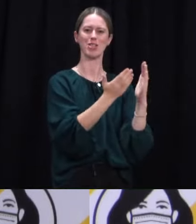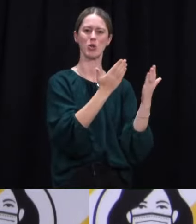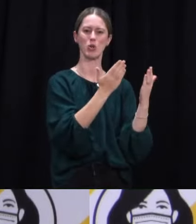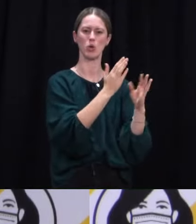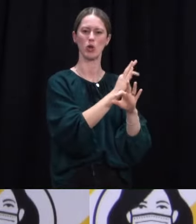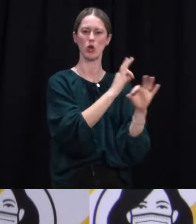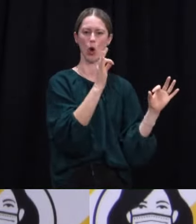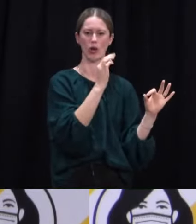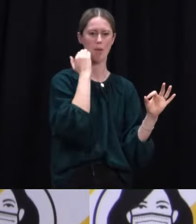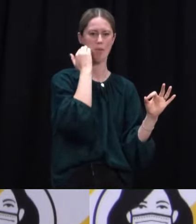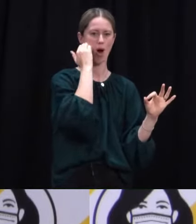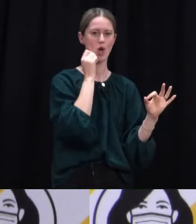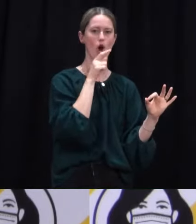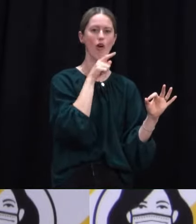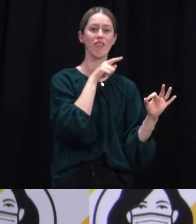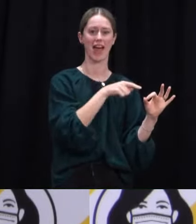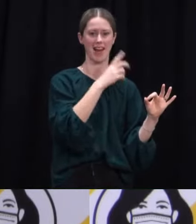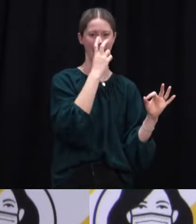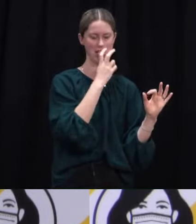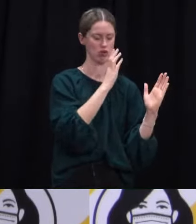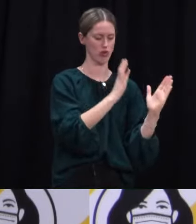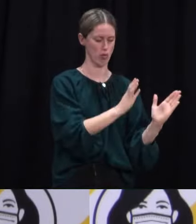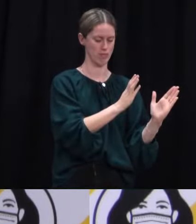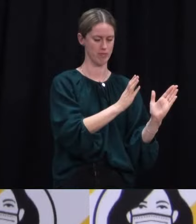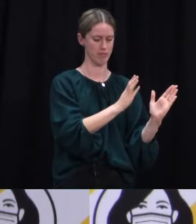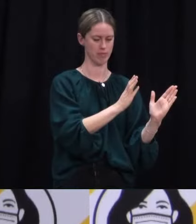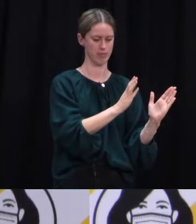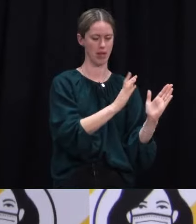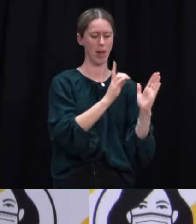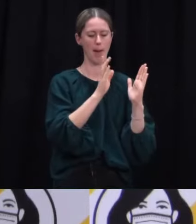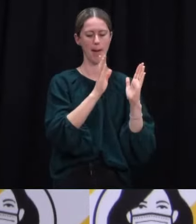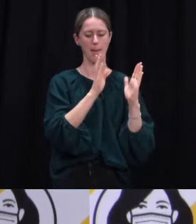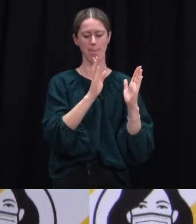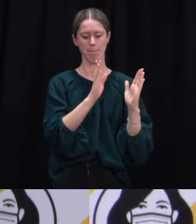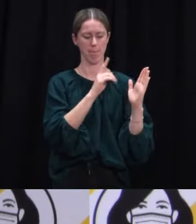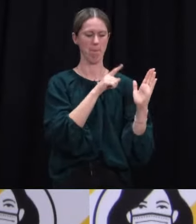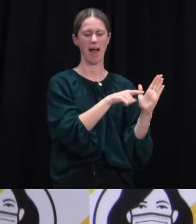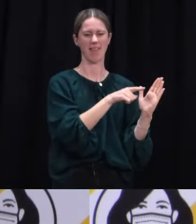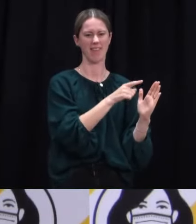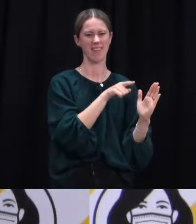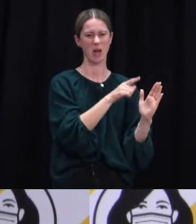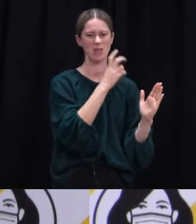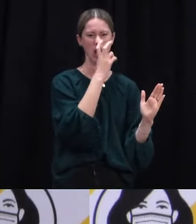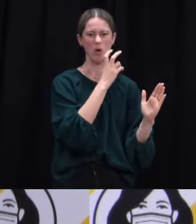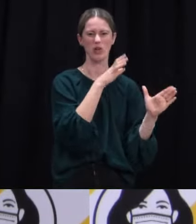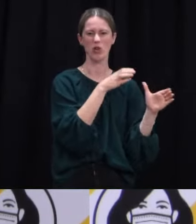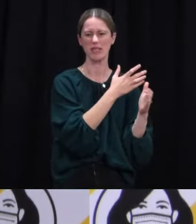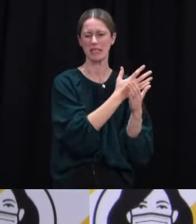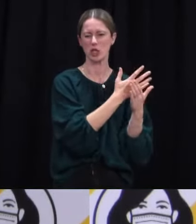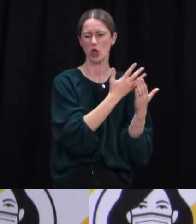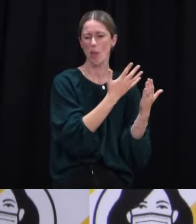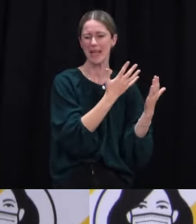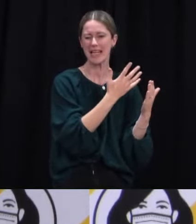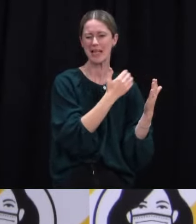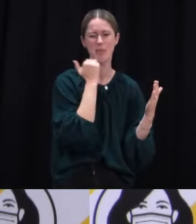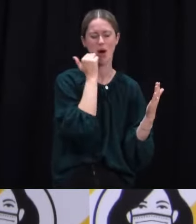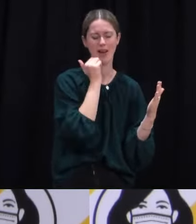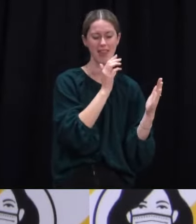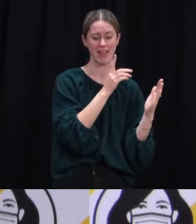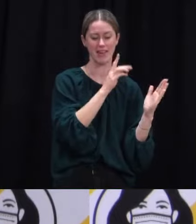age band of other ethnicities. The challenge is that there are fewer Māori in those older age bands. As we get down into younger